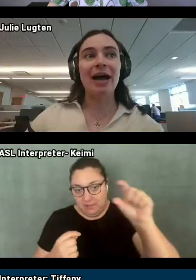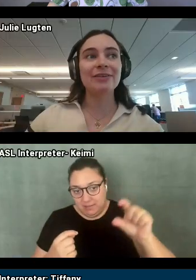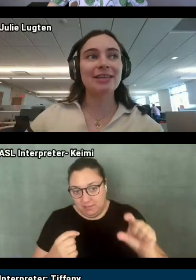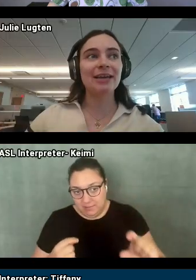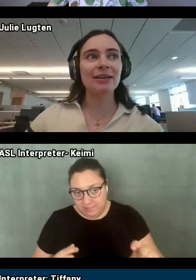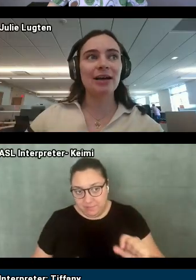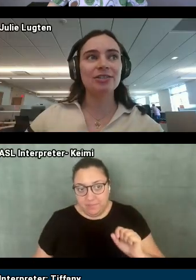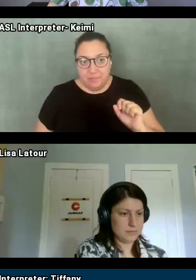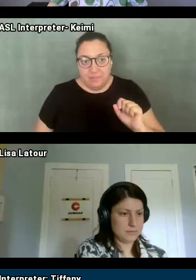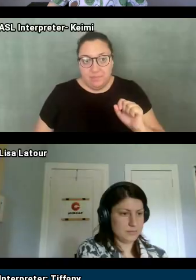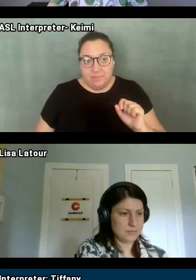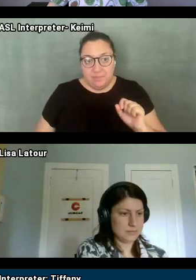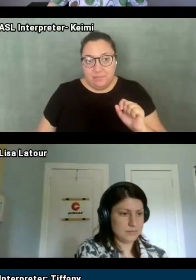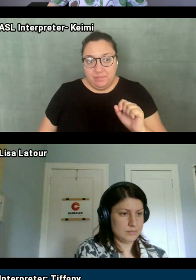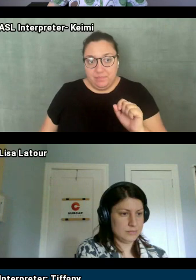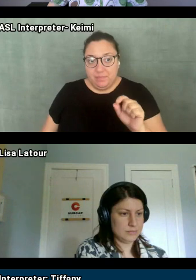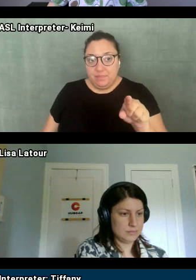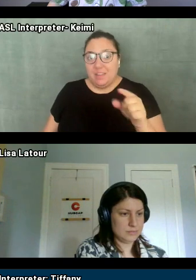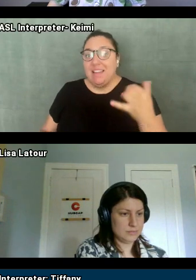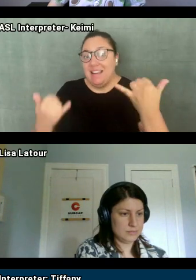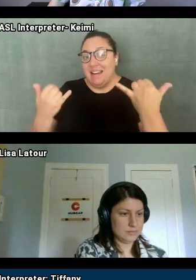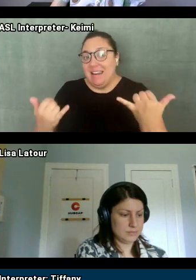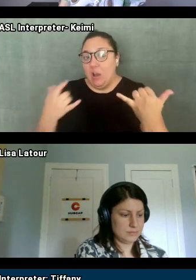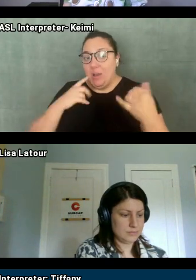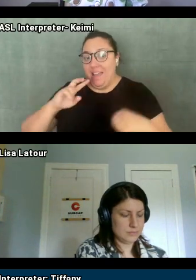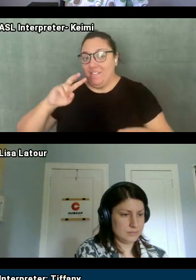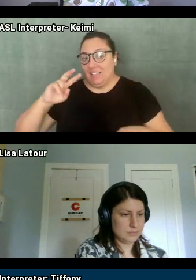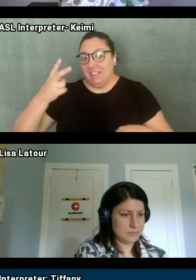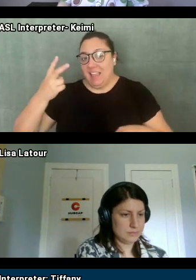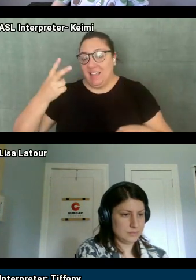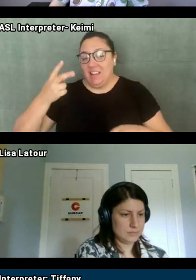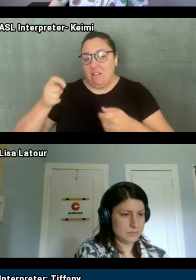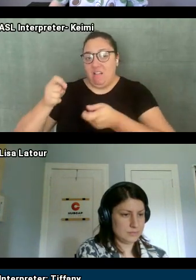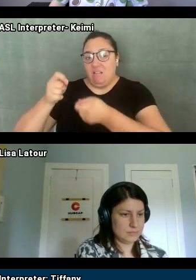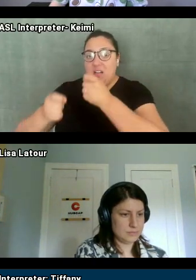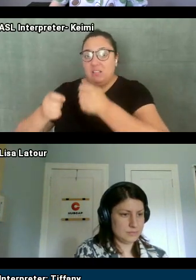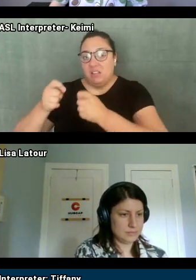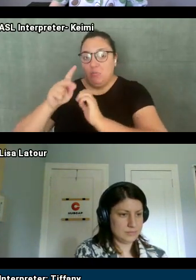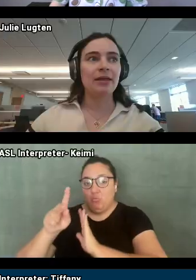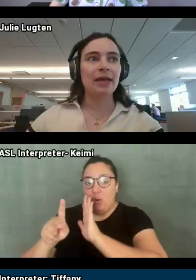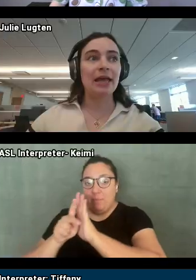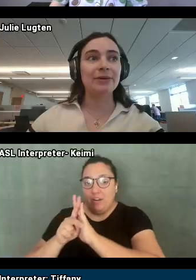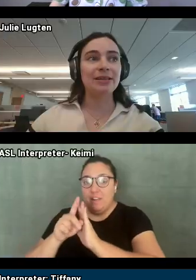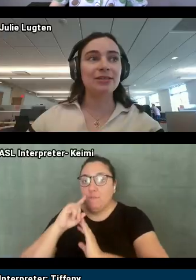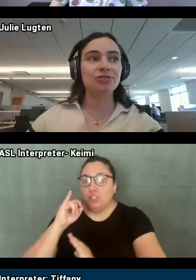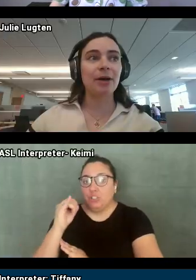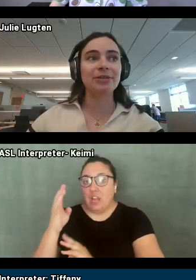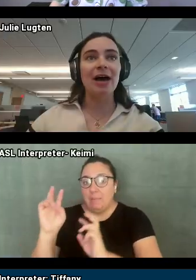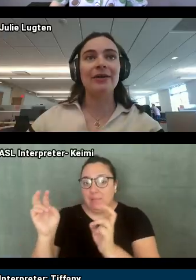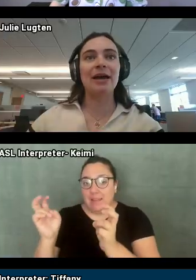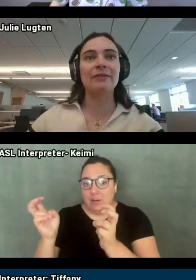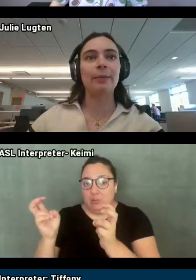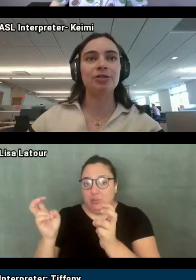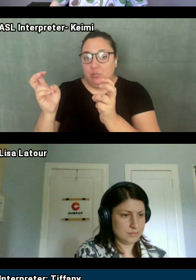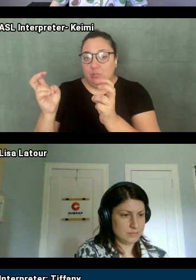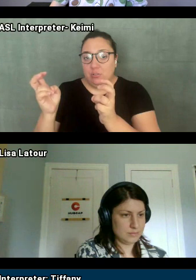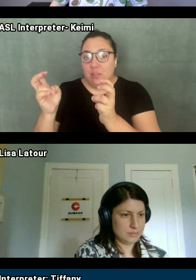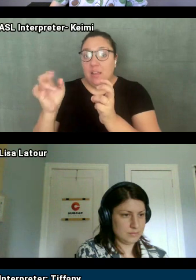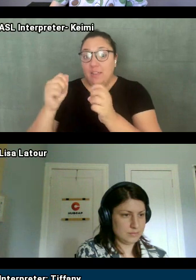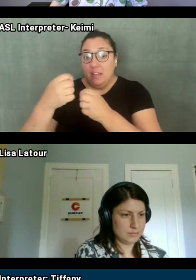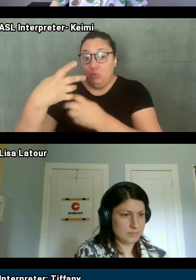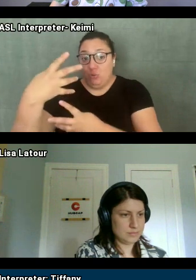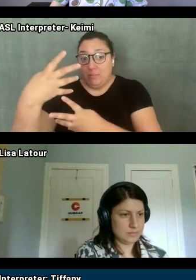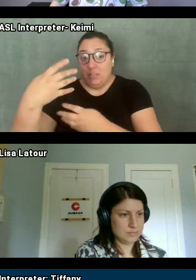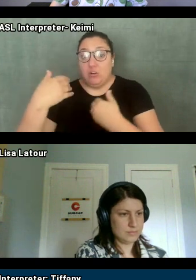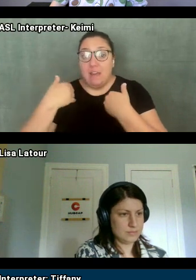Now I have a second custom property built out to track job titles. And within this dropdown, I have options